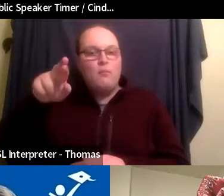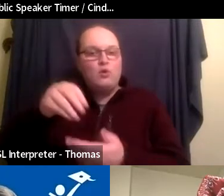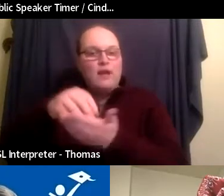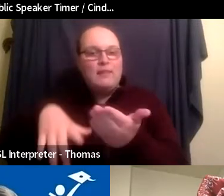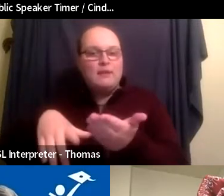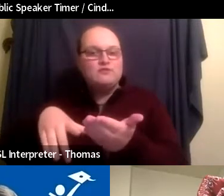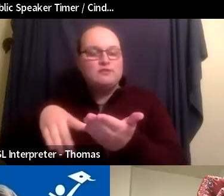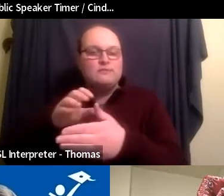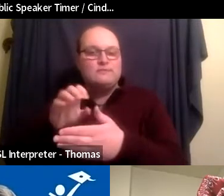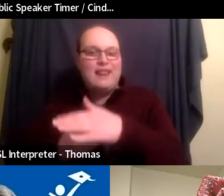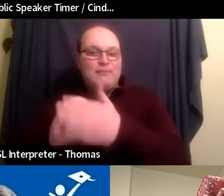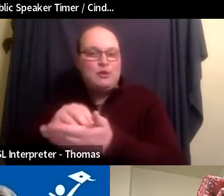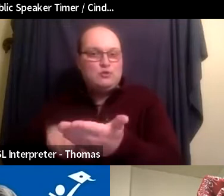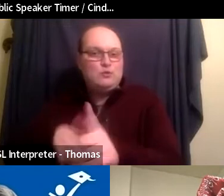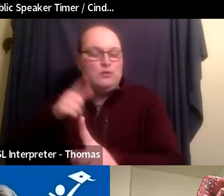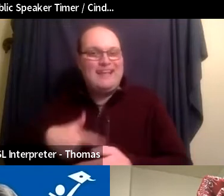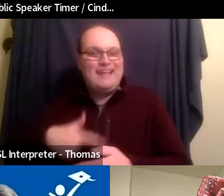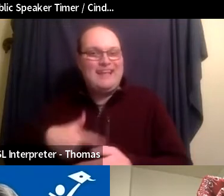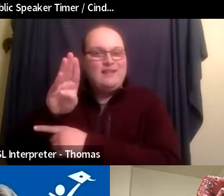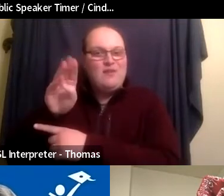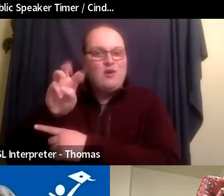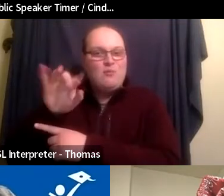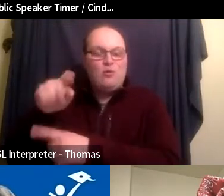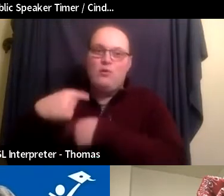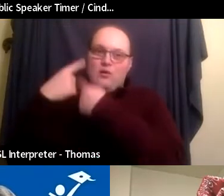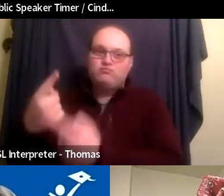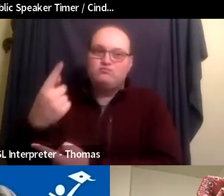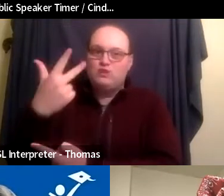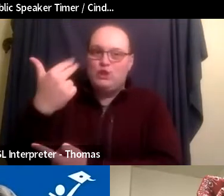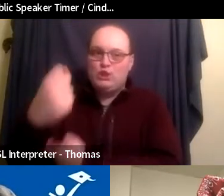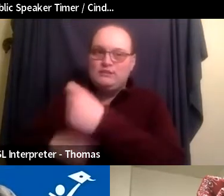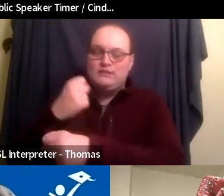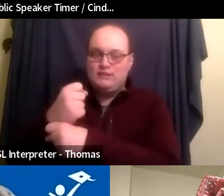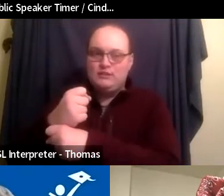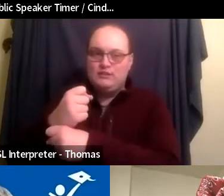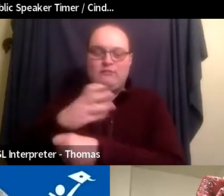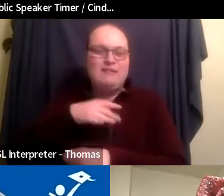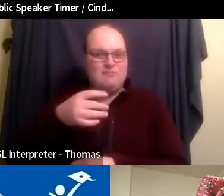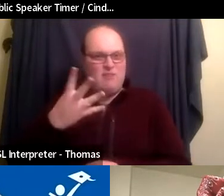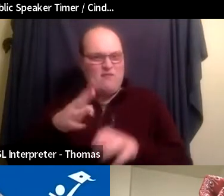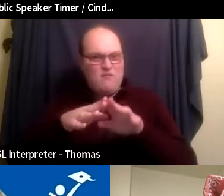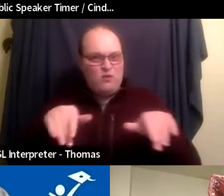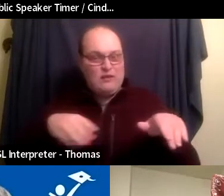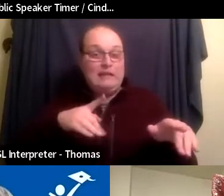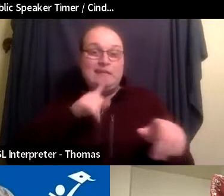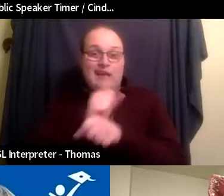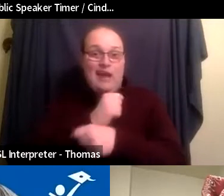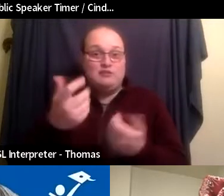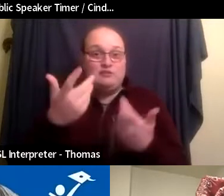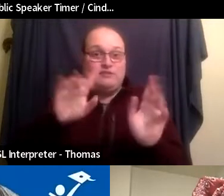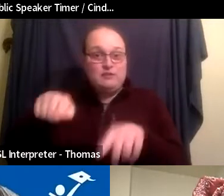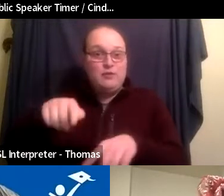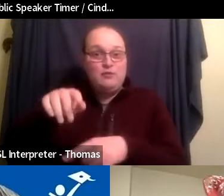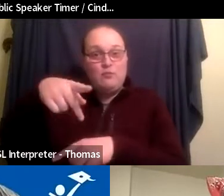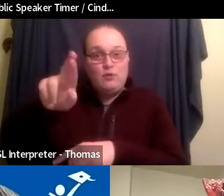students, and I've lived in Bowie for over 13 years. My four kids actually went to Bowie, to Pointer